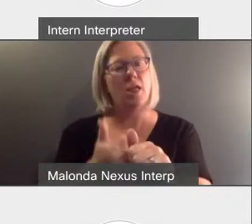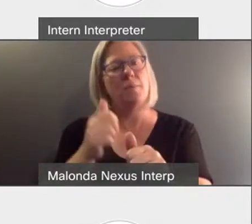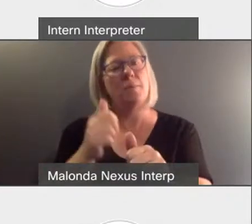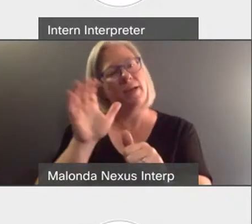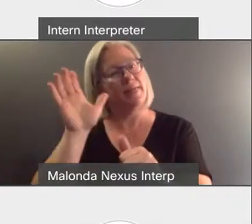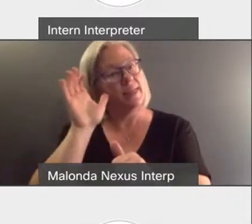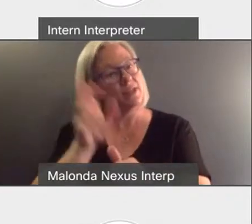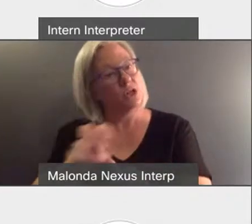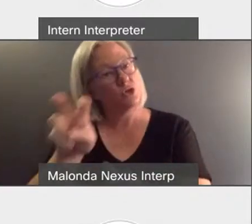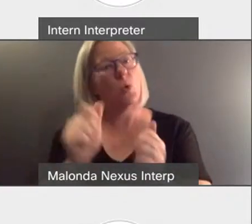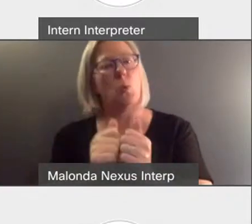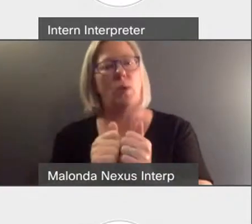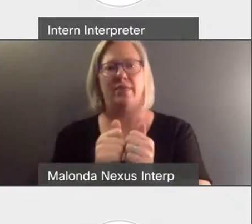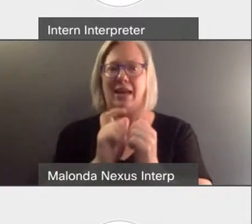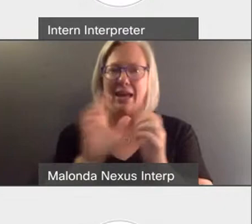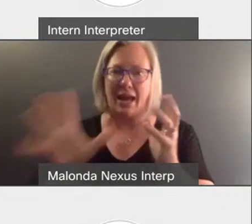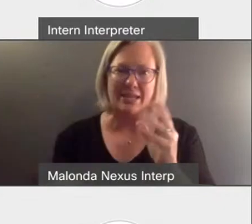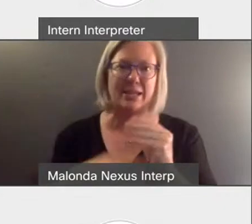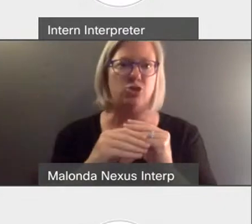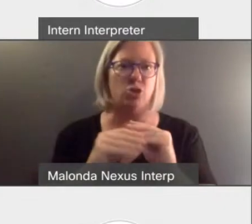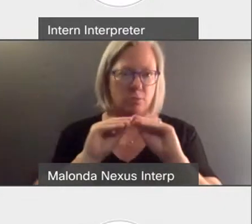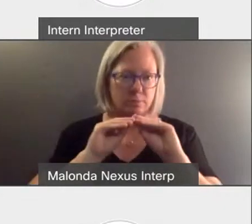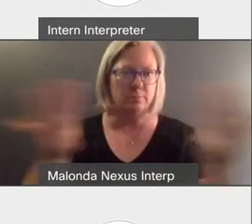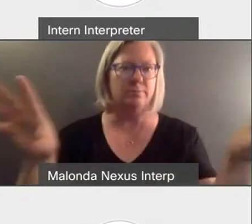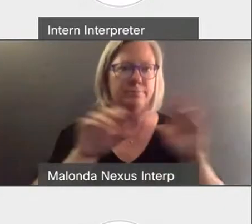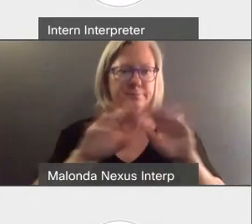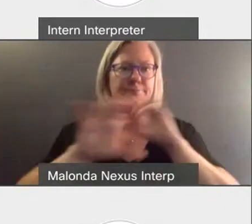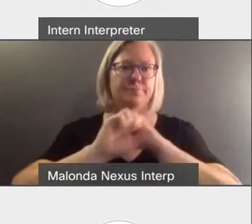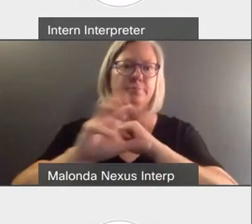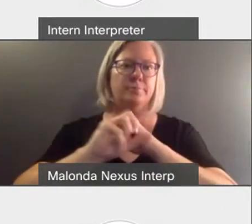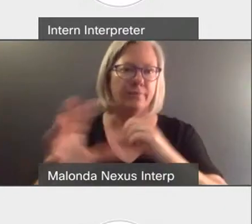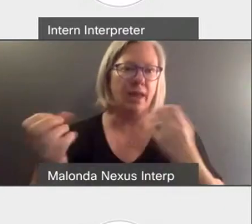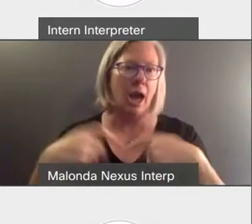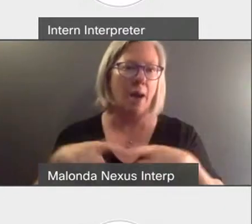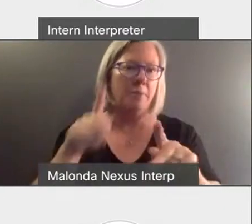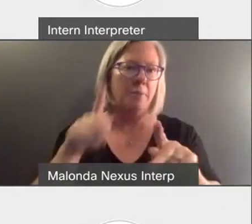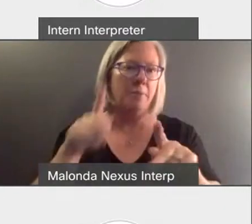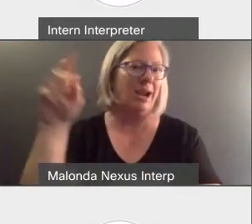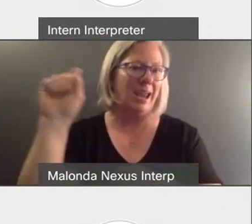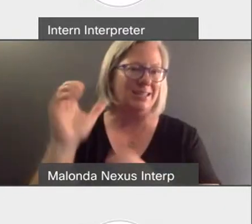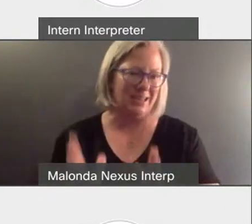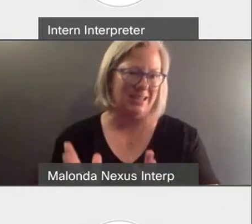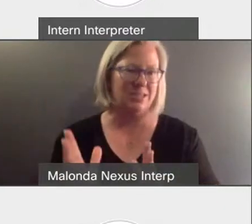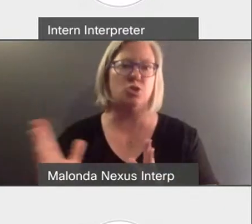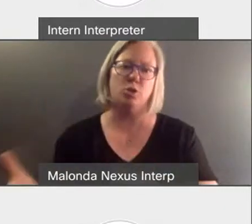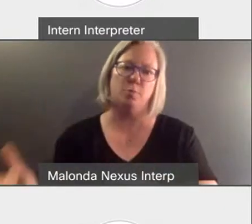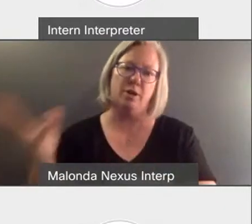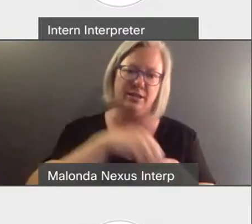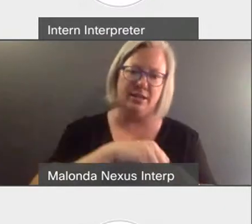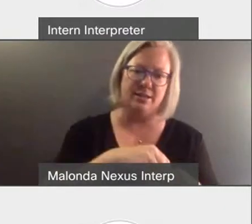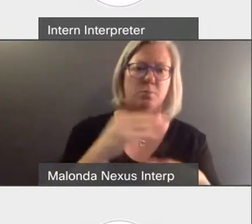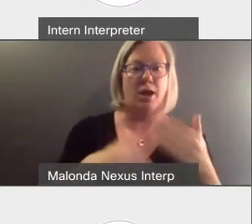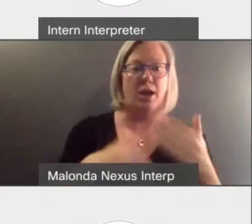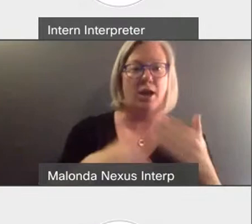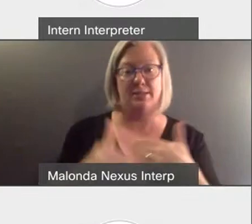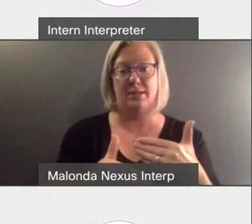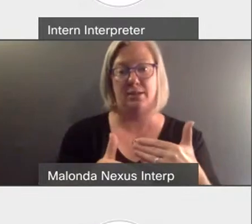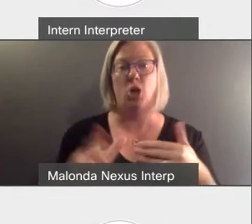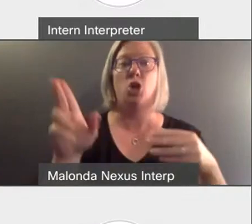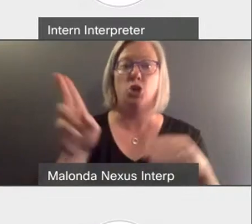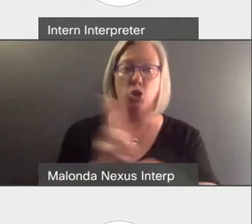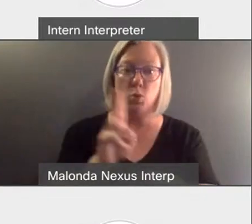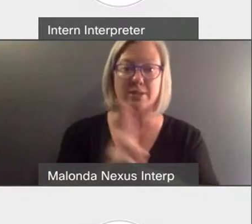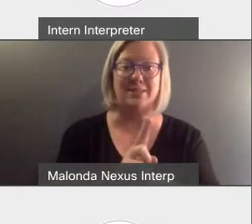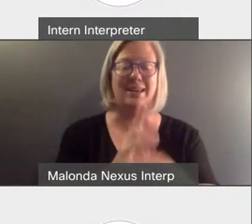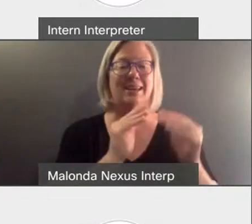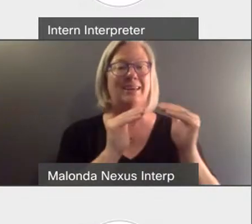with additional, well-publicized, and widely accessible opportunities for Kansans to participate in this process using the